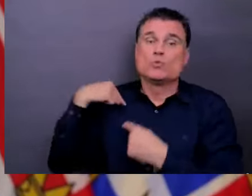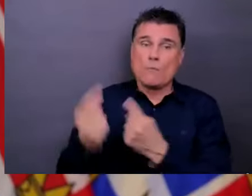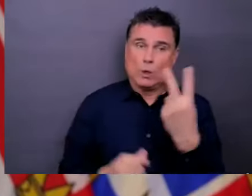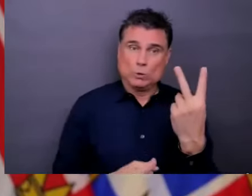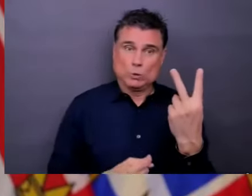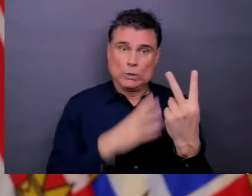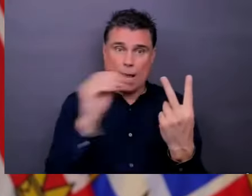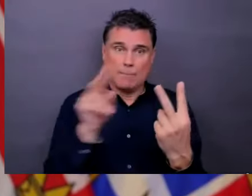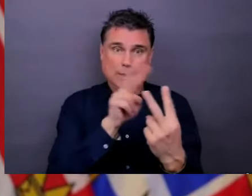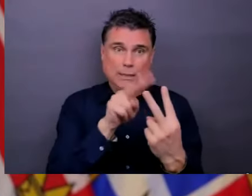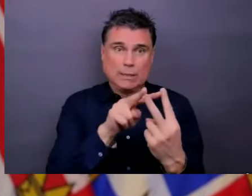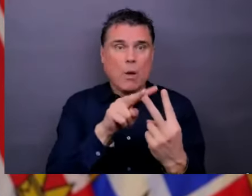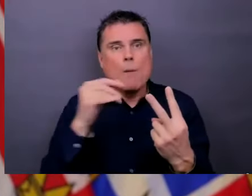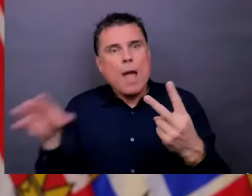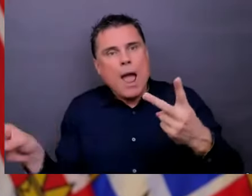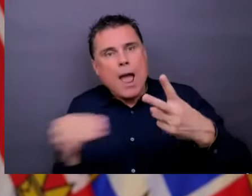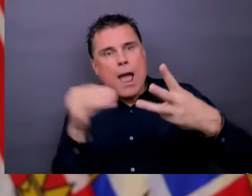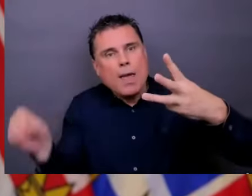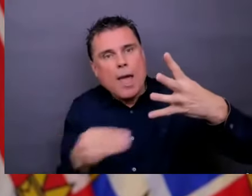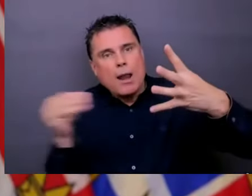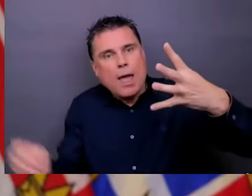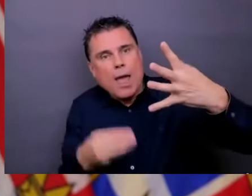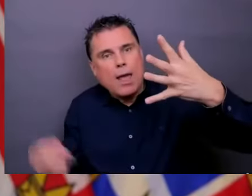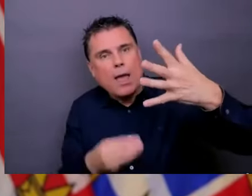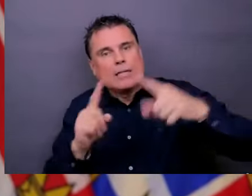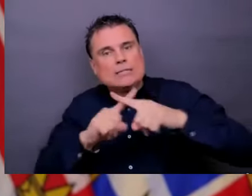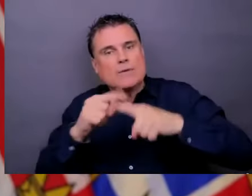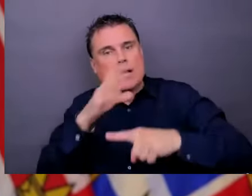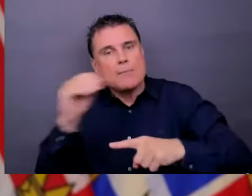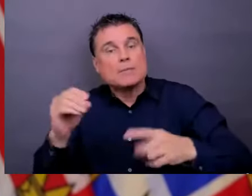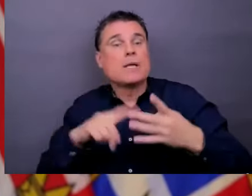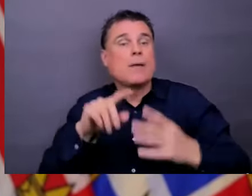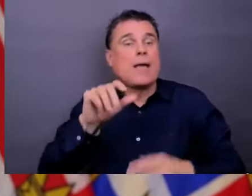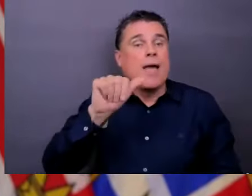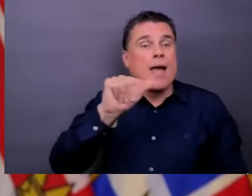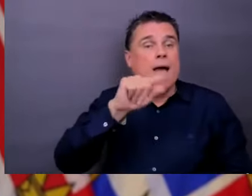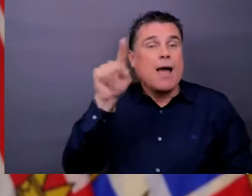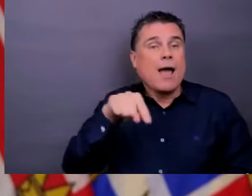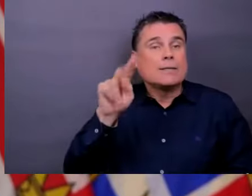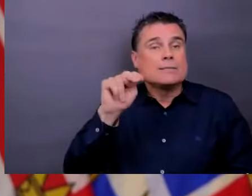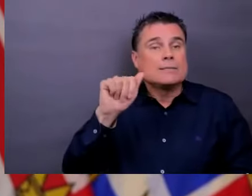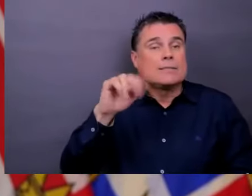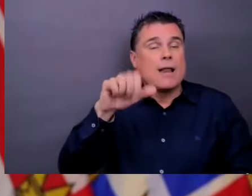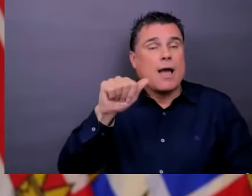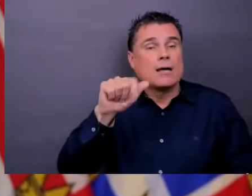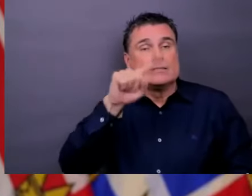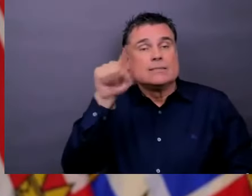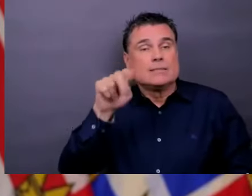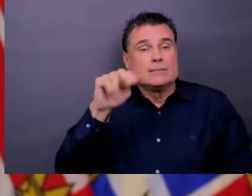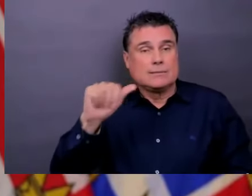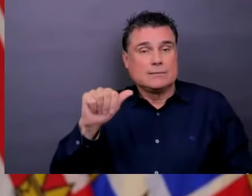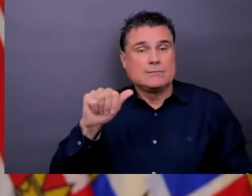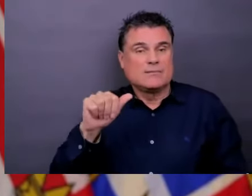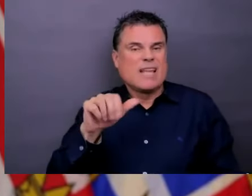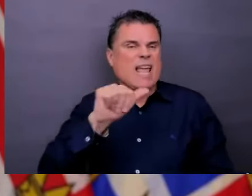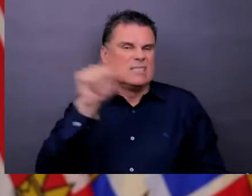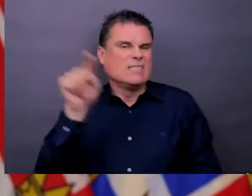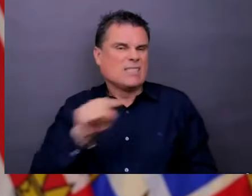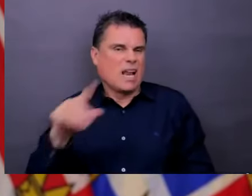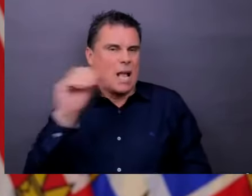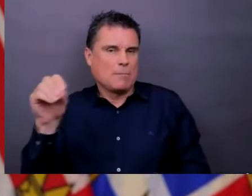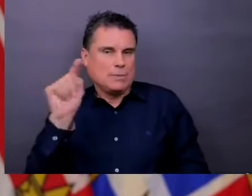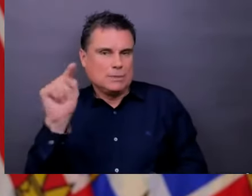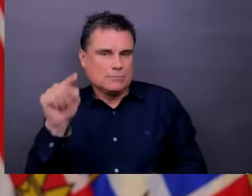it's police or fire services or education workers or people who work in our grocery stores and